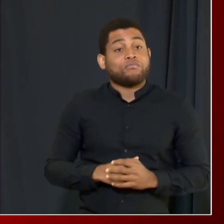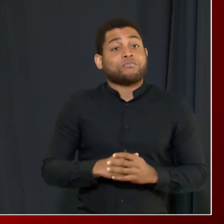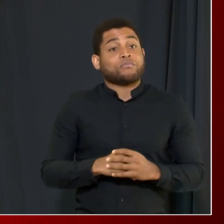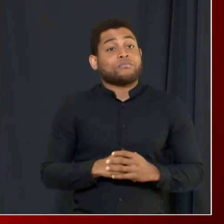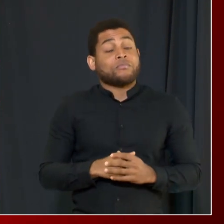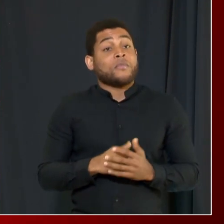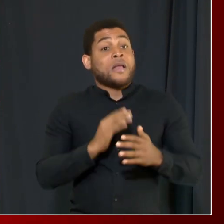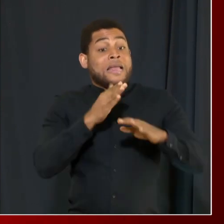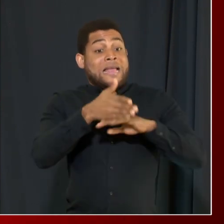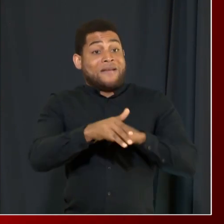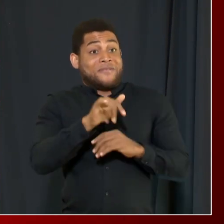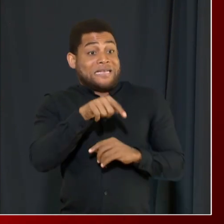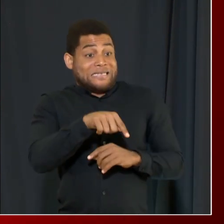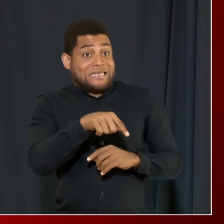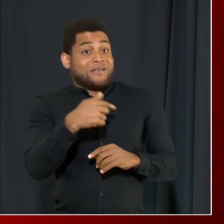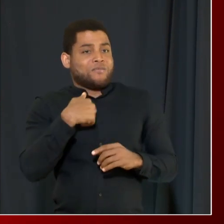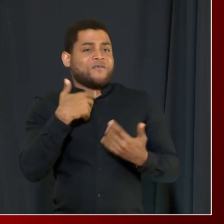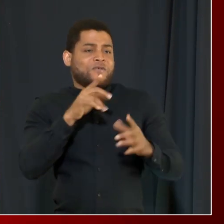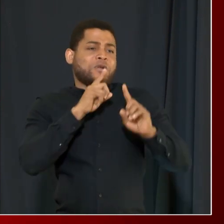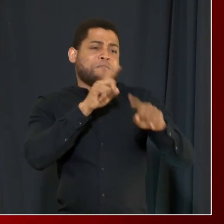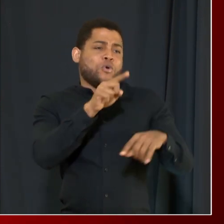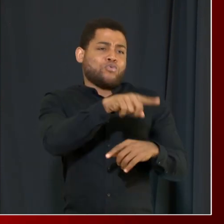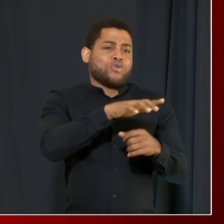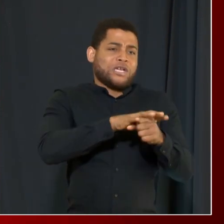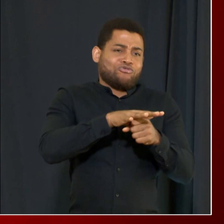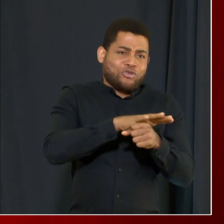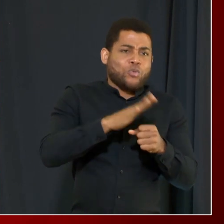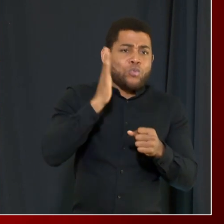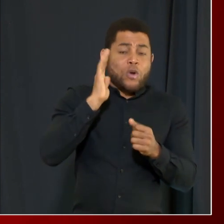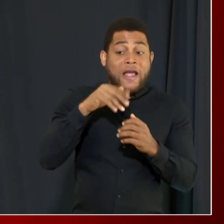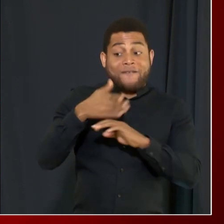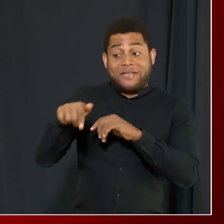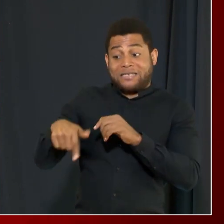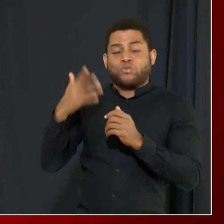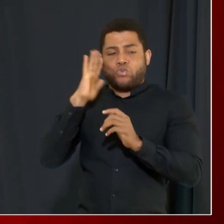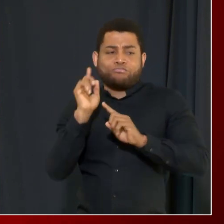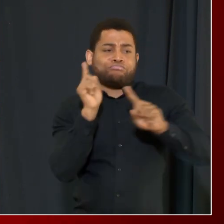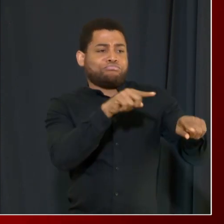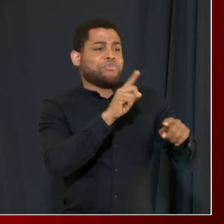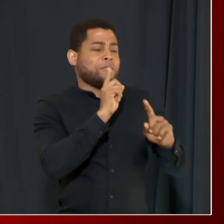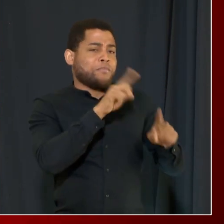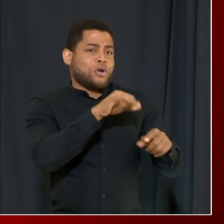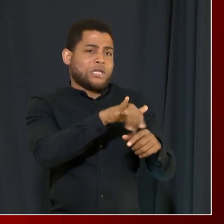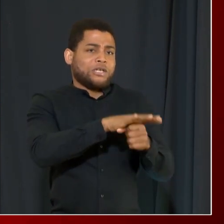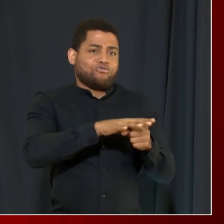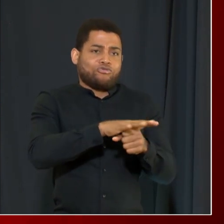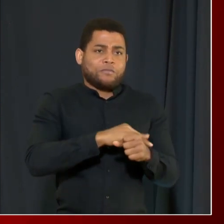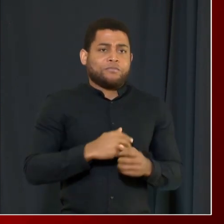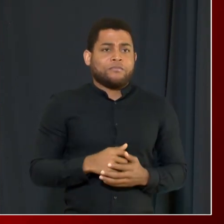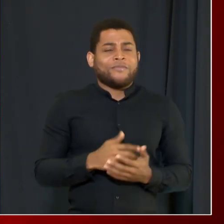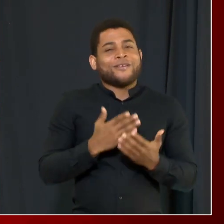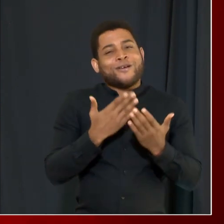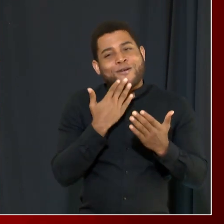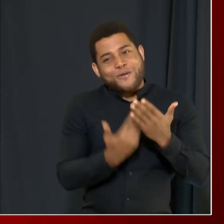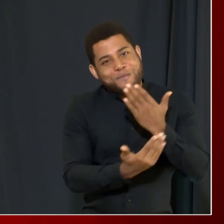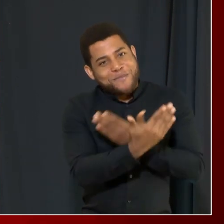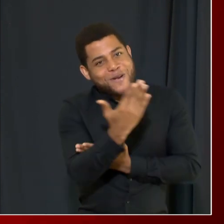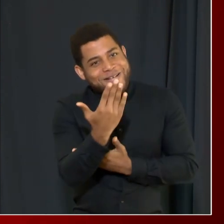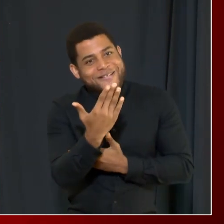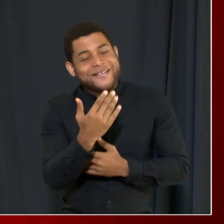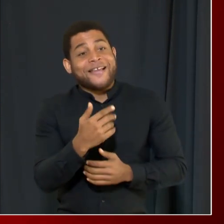I will be responding to that location to address the issues at that location. All right, good morning. Again,